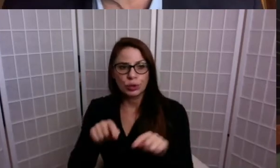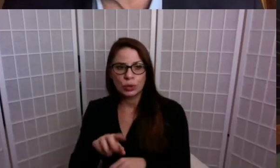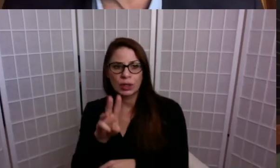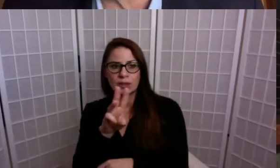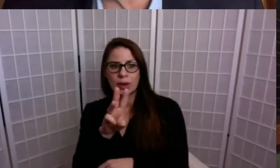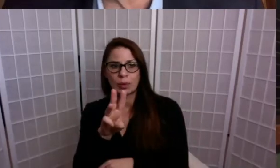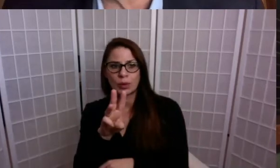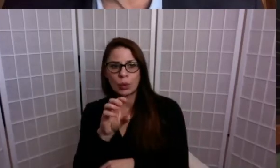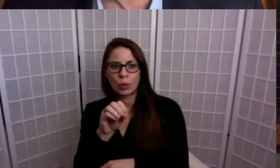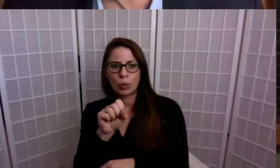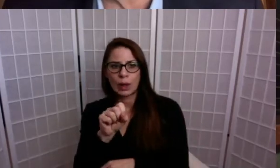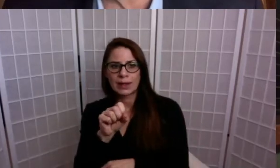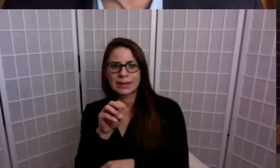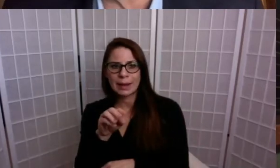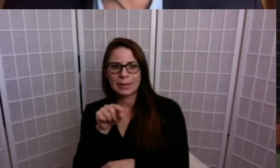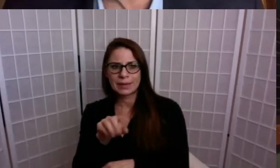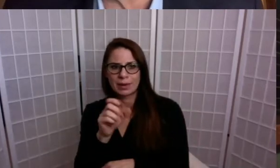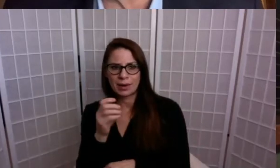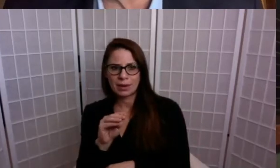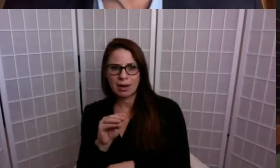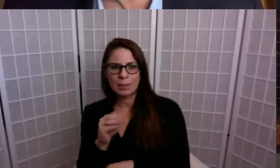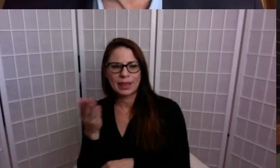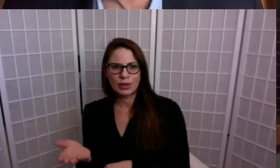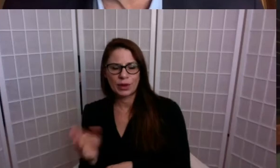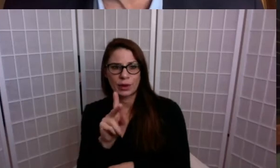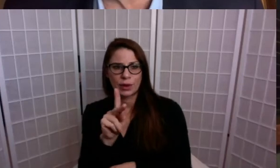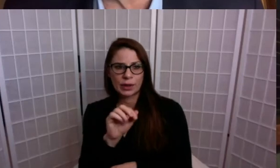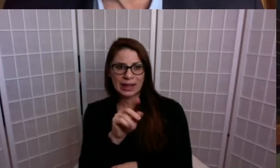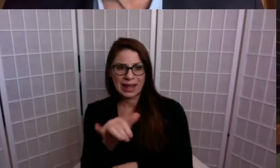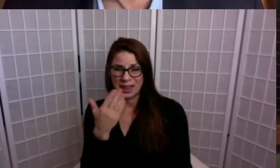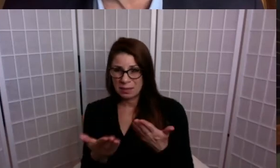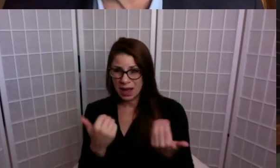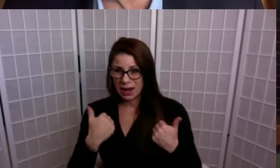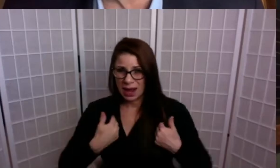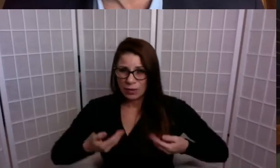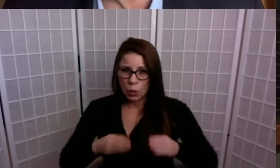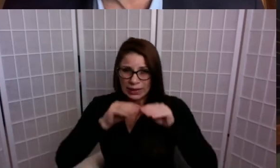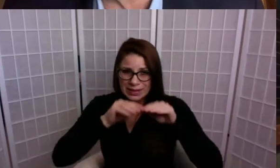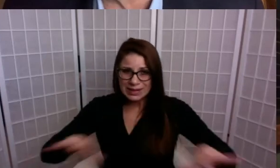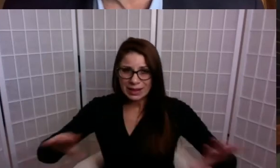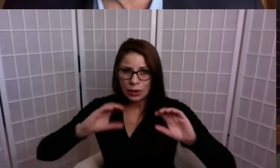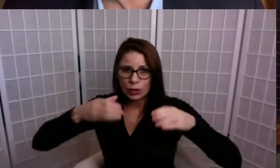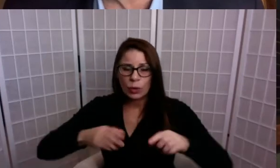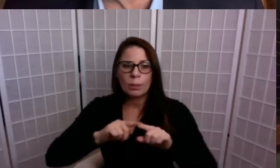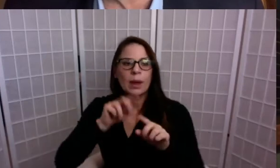WOSM.com and they're available there. Kathy may have a way of sending it out to the group, but I would just go to our website at